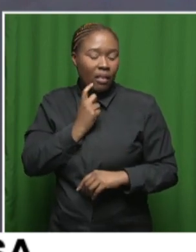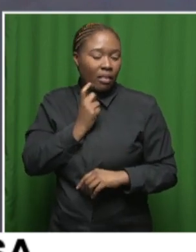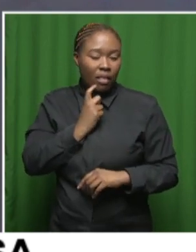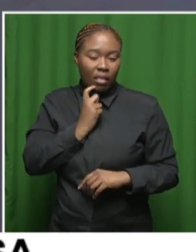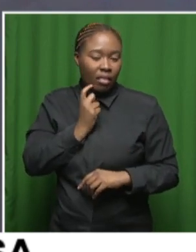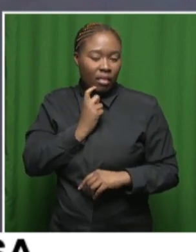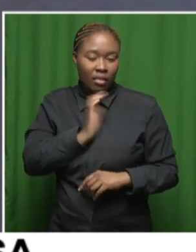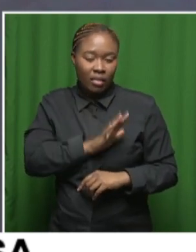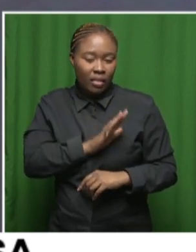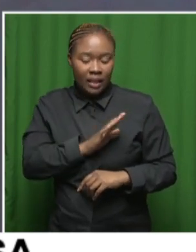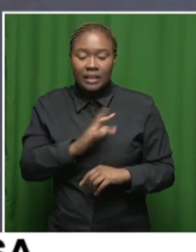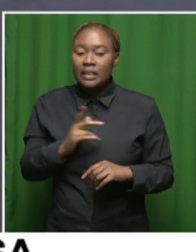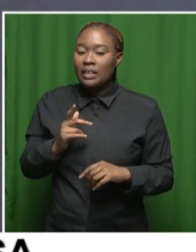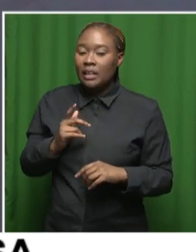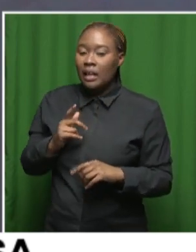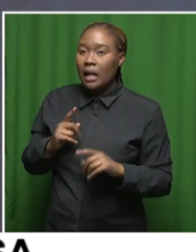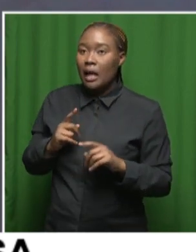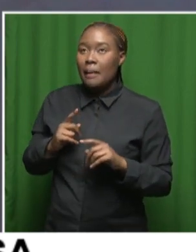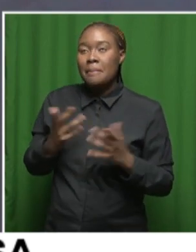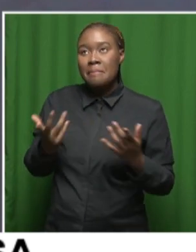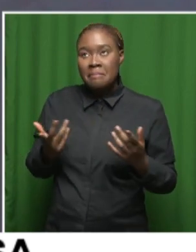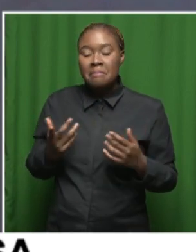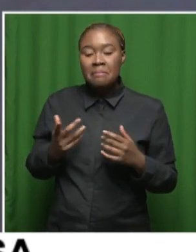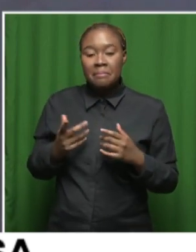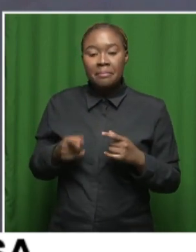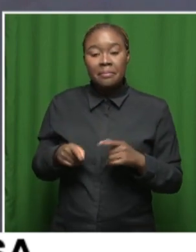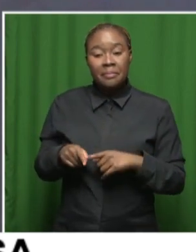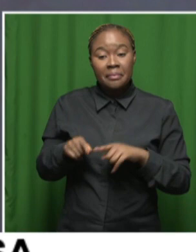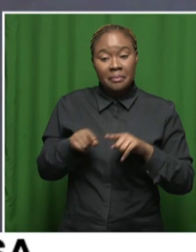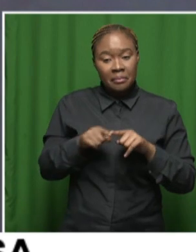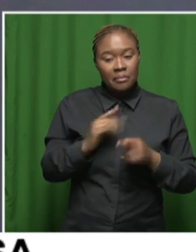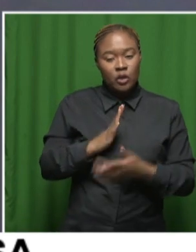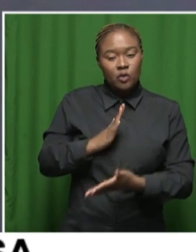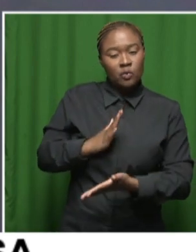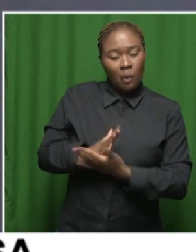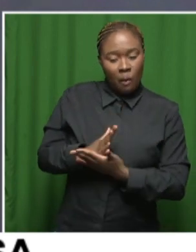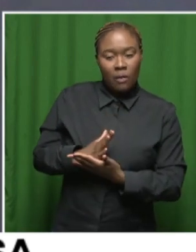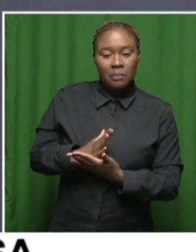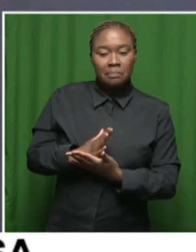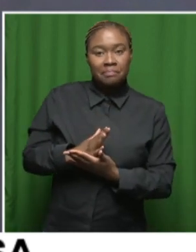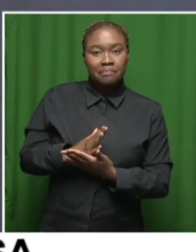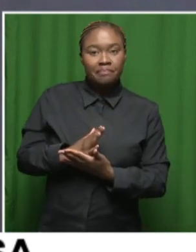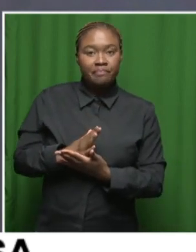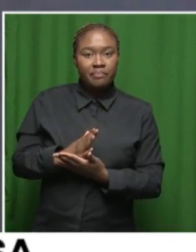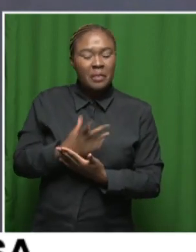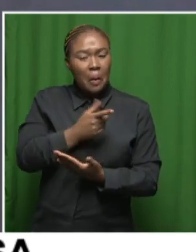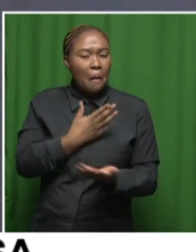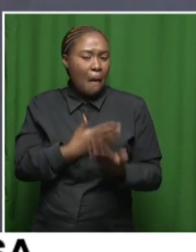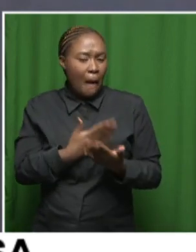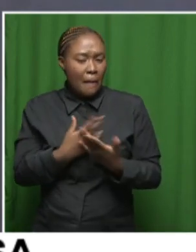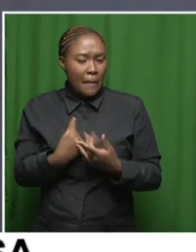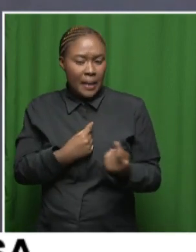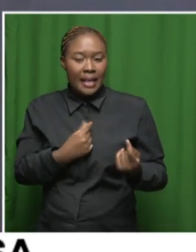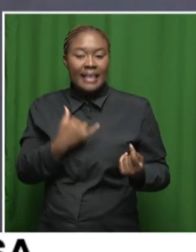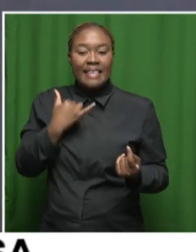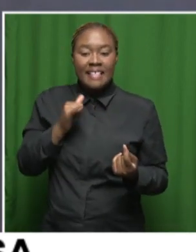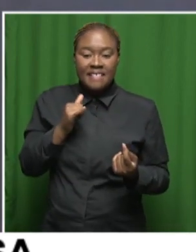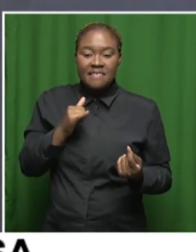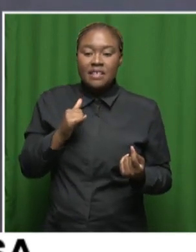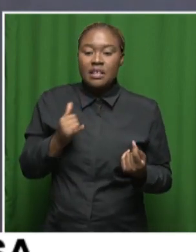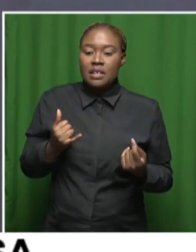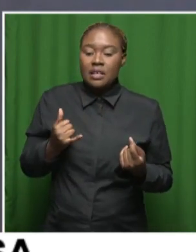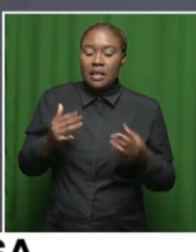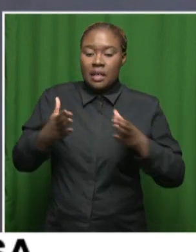do on a stovetop. But I mean, I'm sure it is possible, because you can if you put it in a